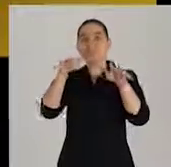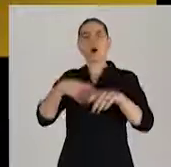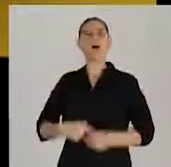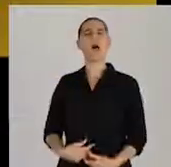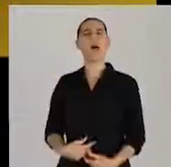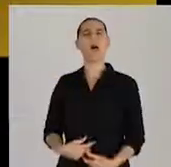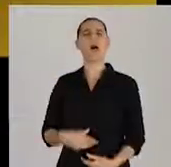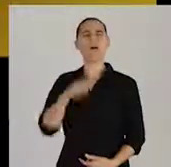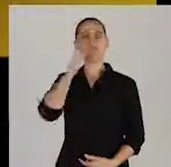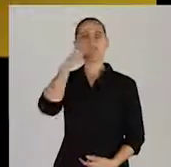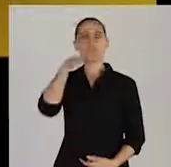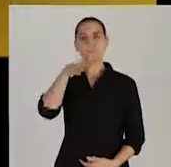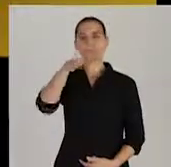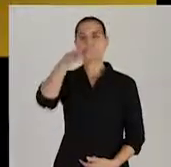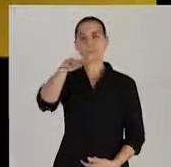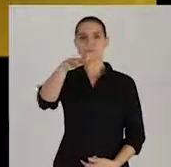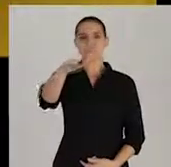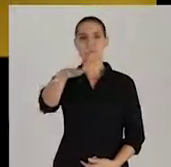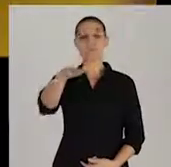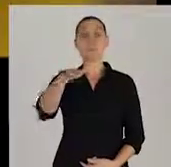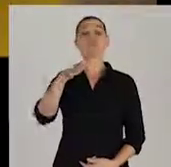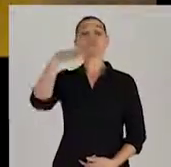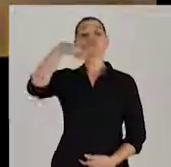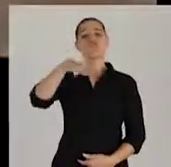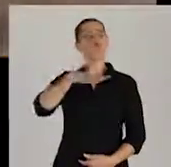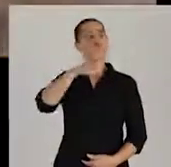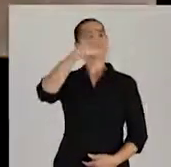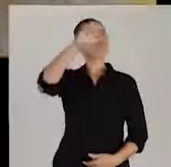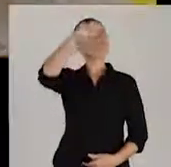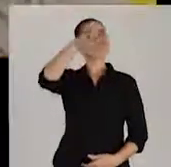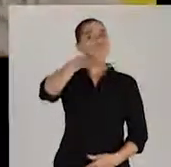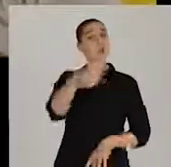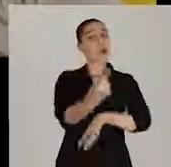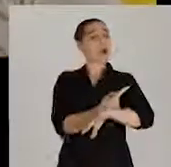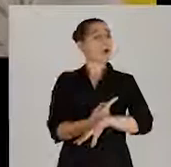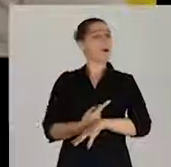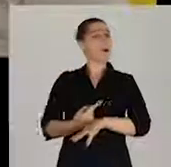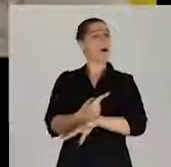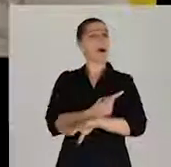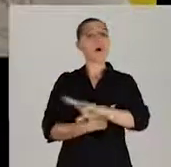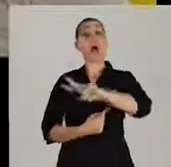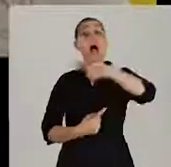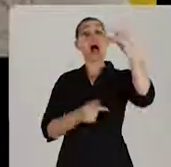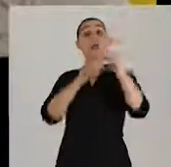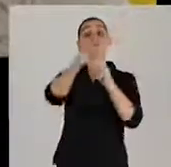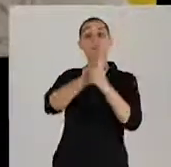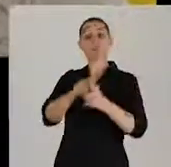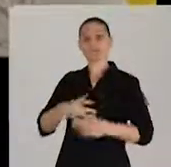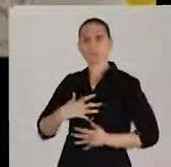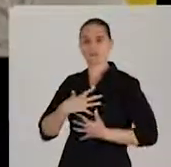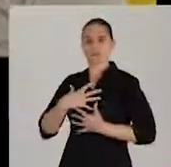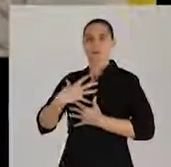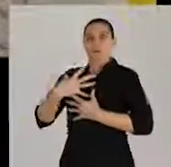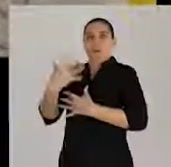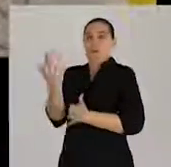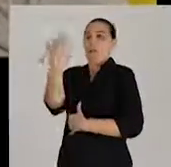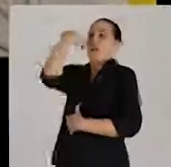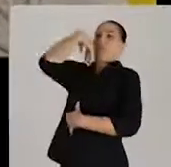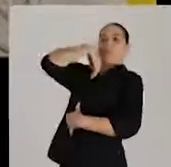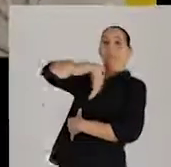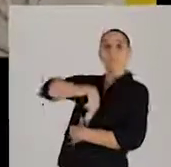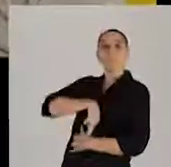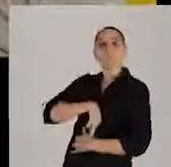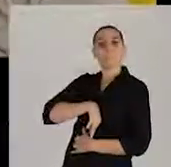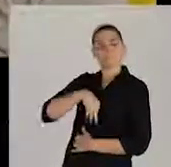The droplets remain suspended in the air for hours. When someone breathes in these droplets, he or she